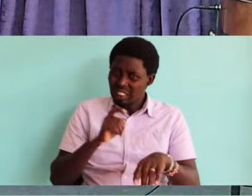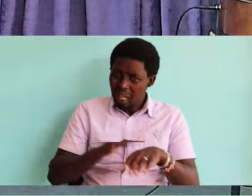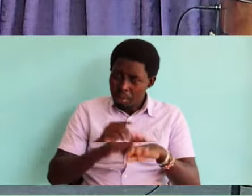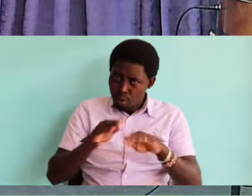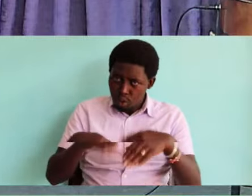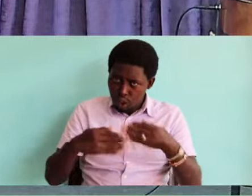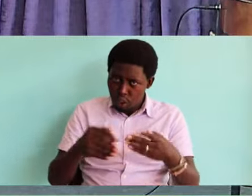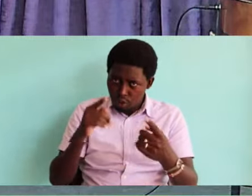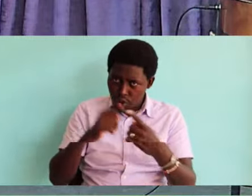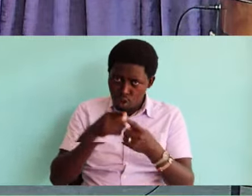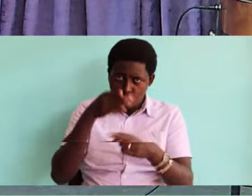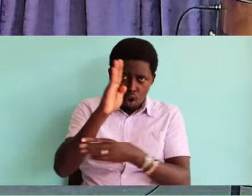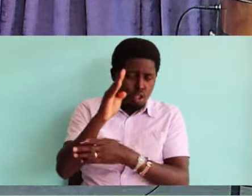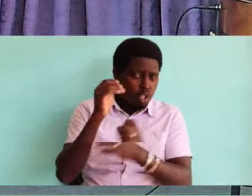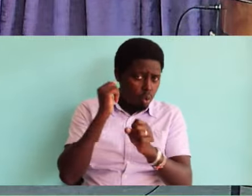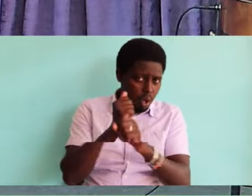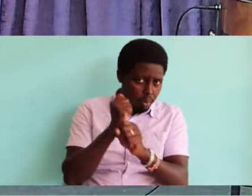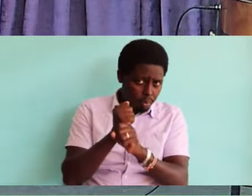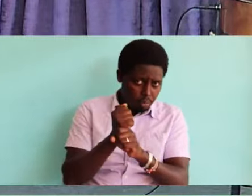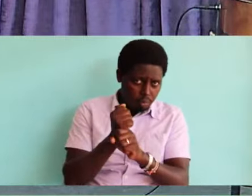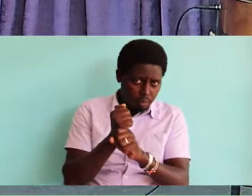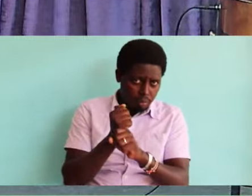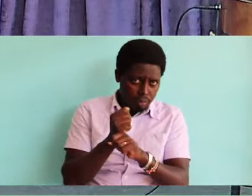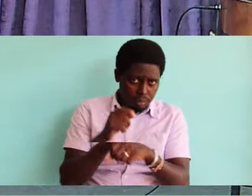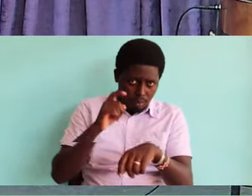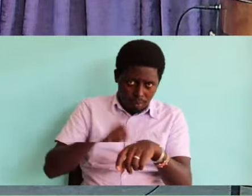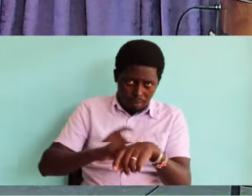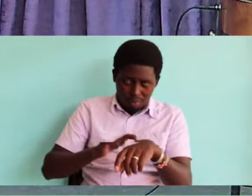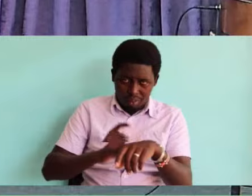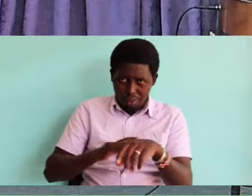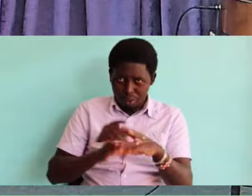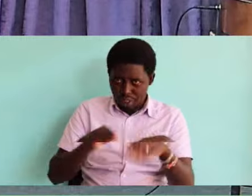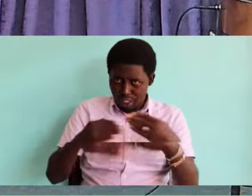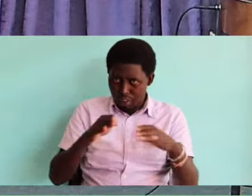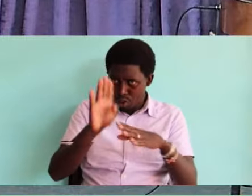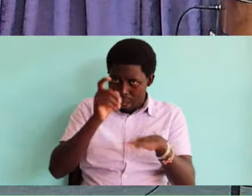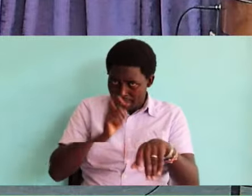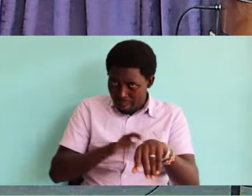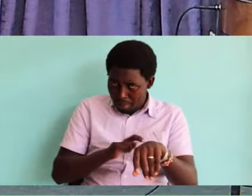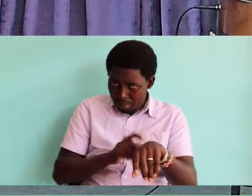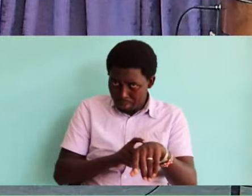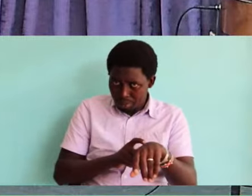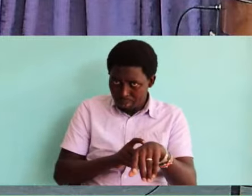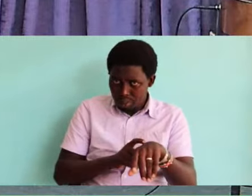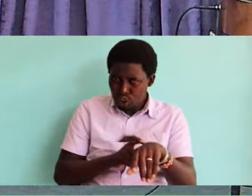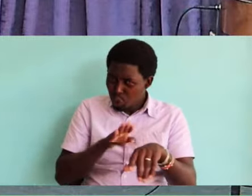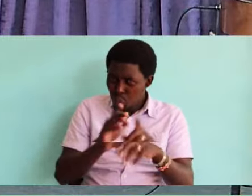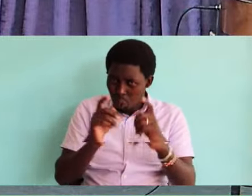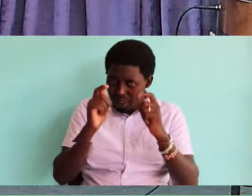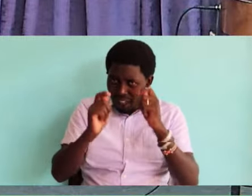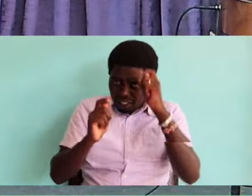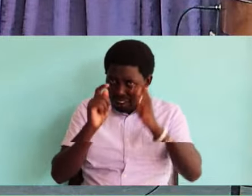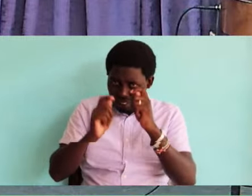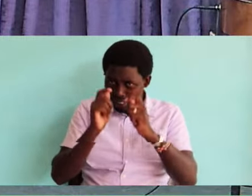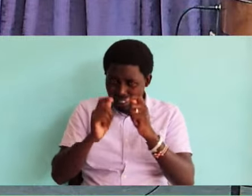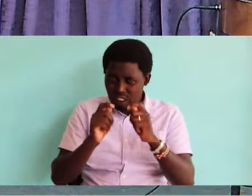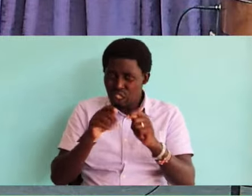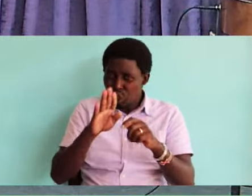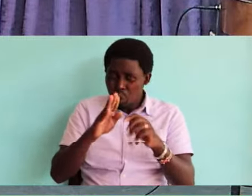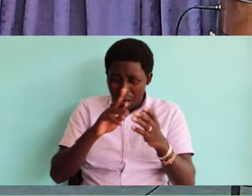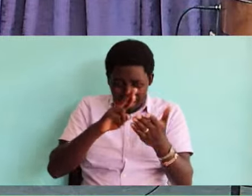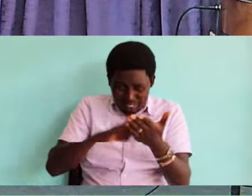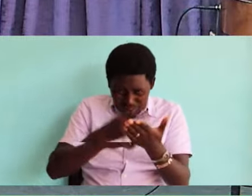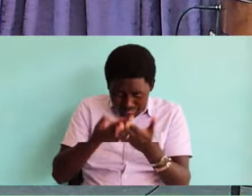work, when you are giving of your time, of your talent, of your